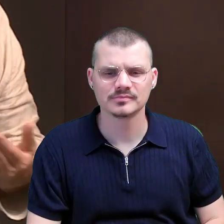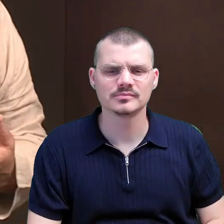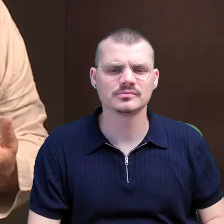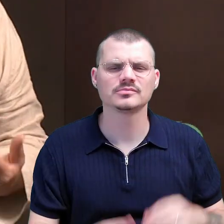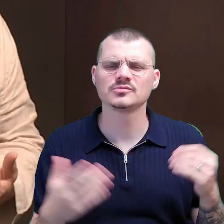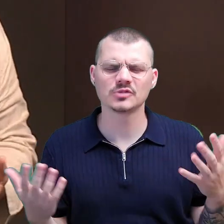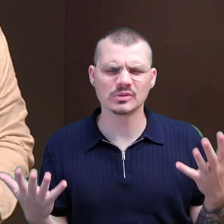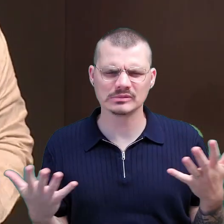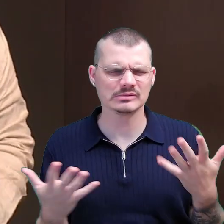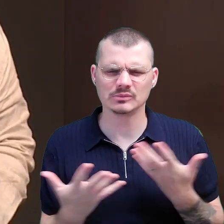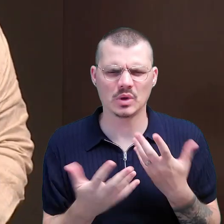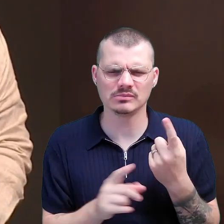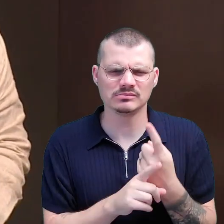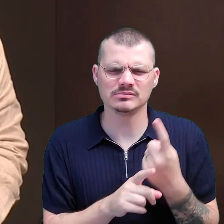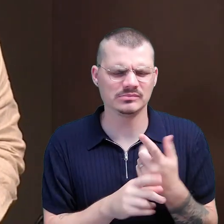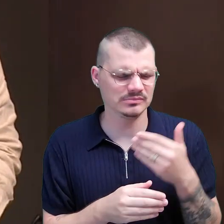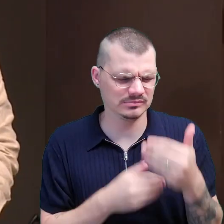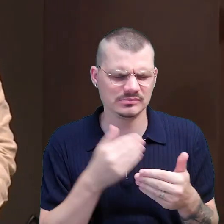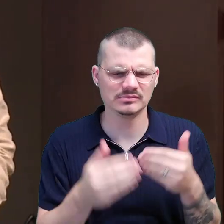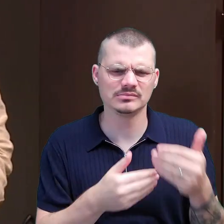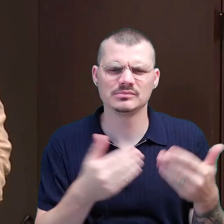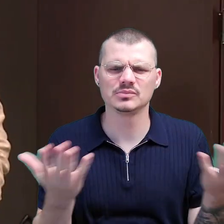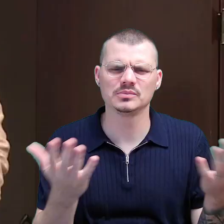So what's the appropriate next step?